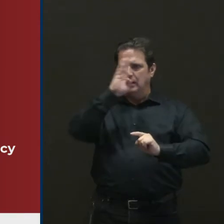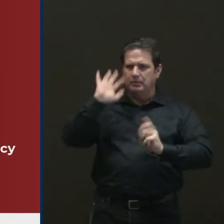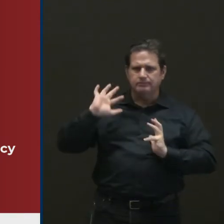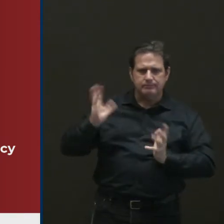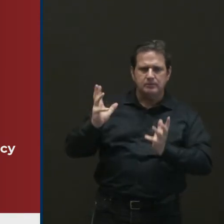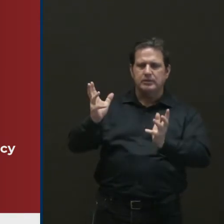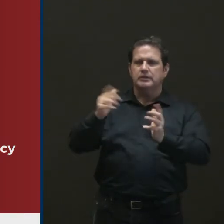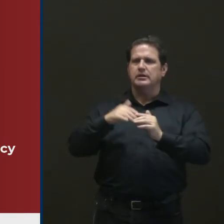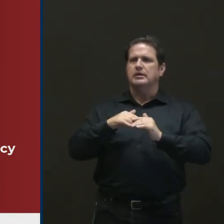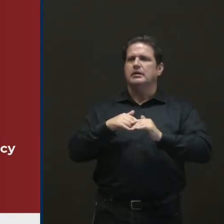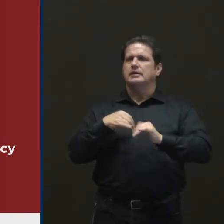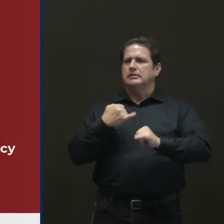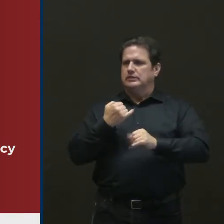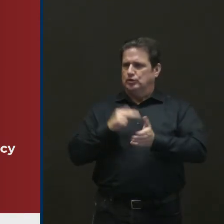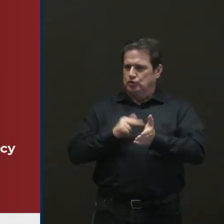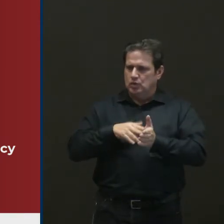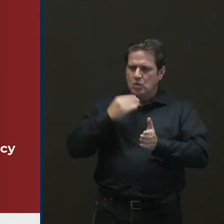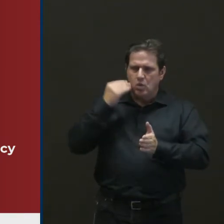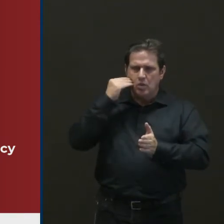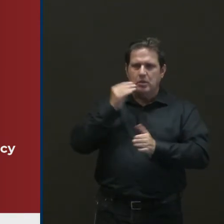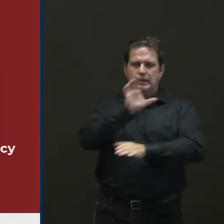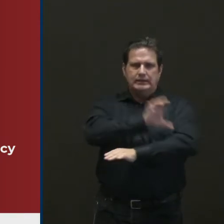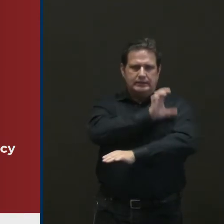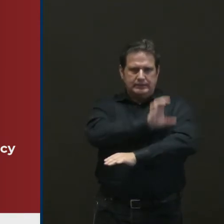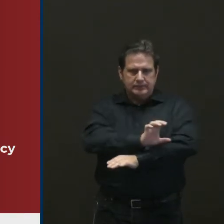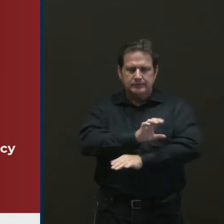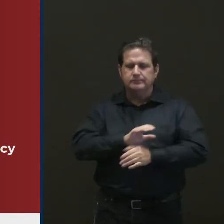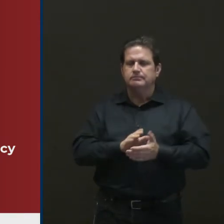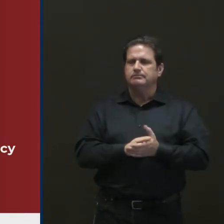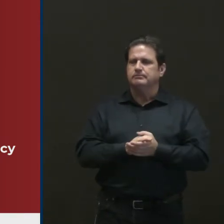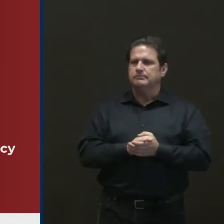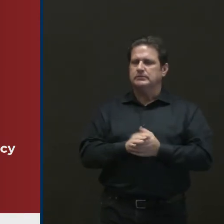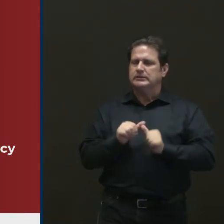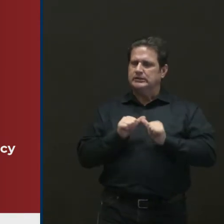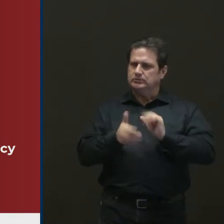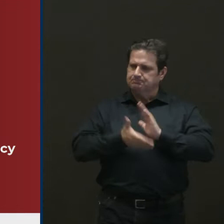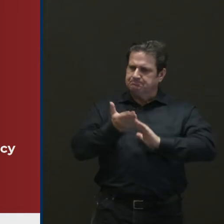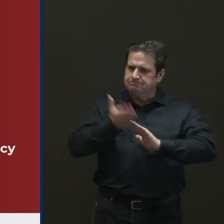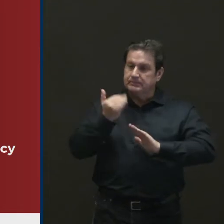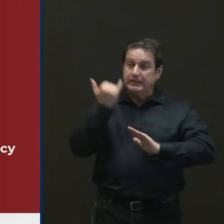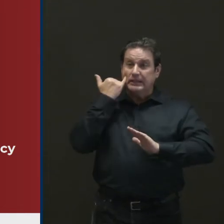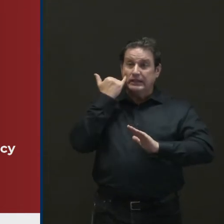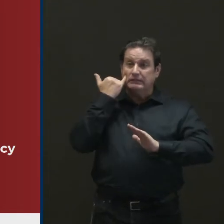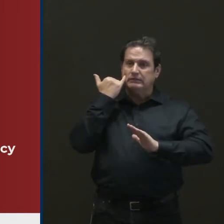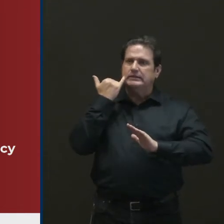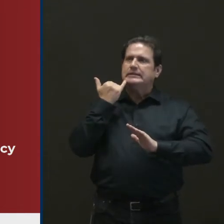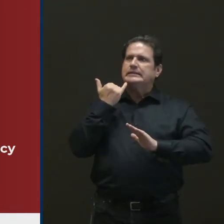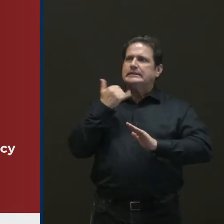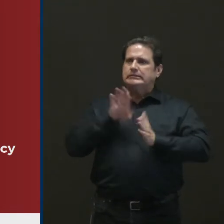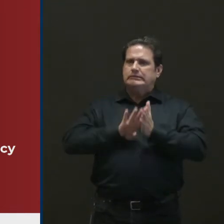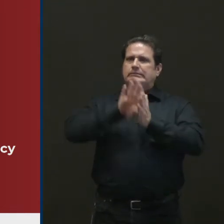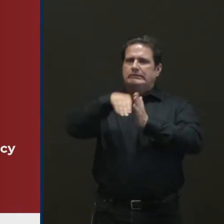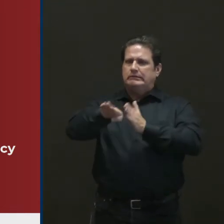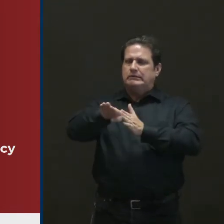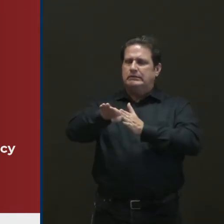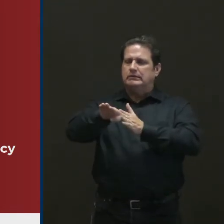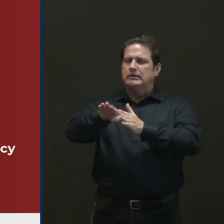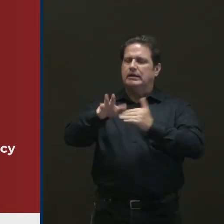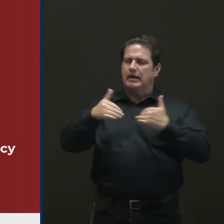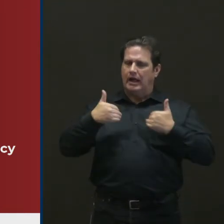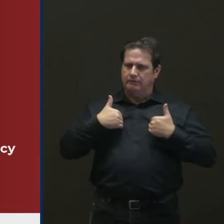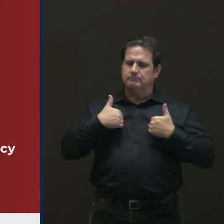care facilities, and for the hospitals and clinics that will continue to operate if and when they come into a hurdle. So we